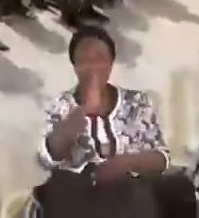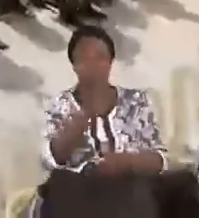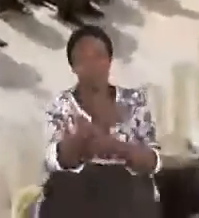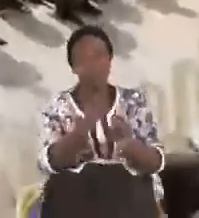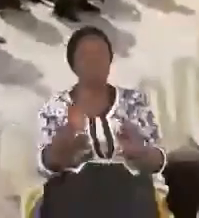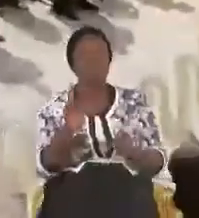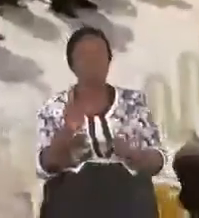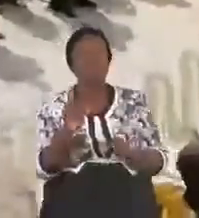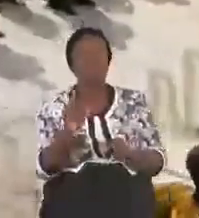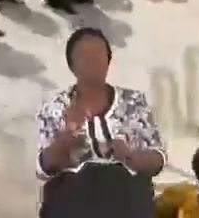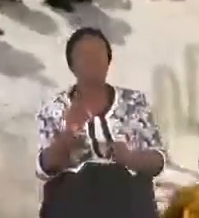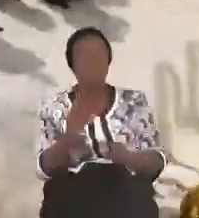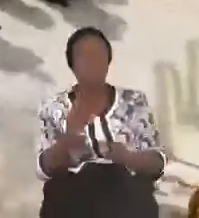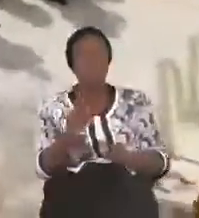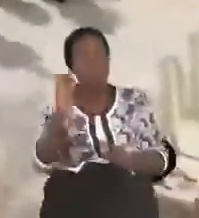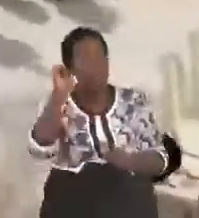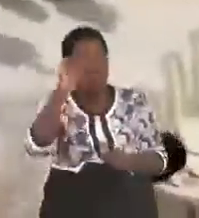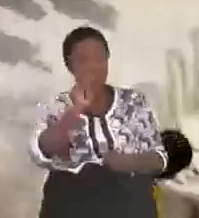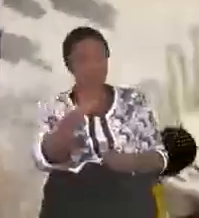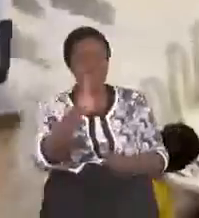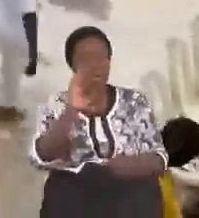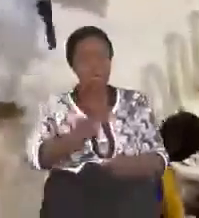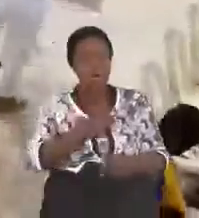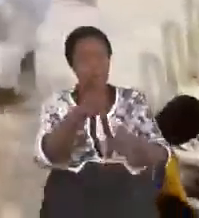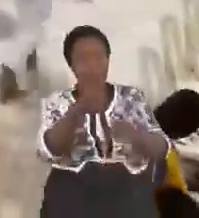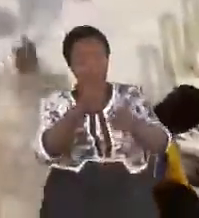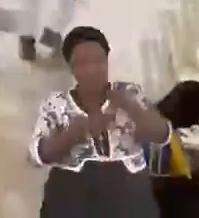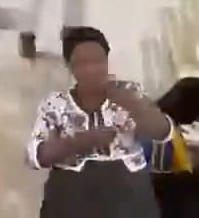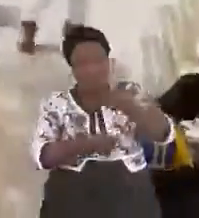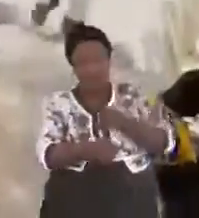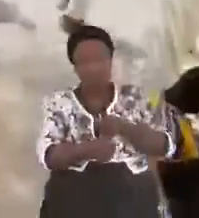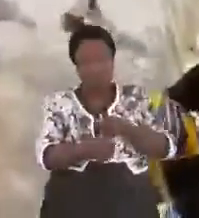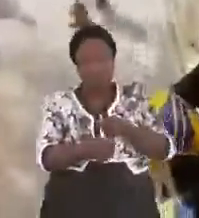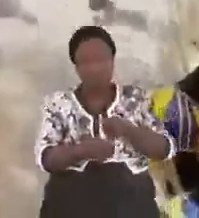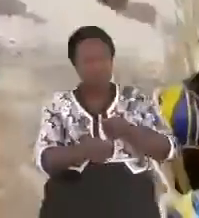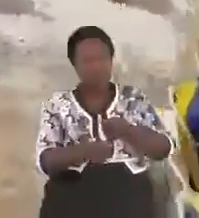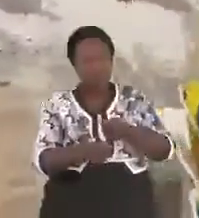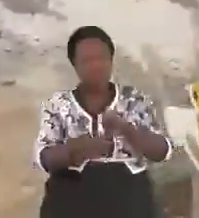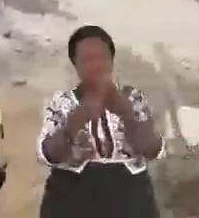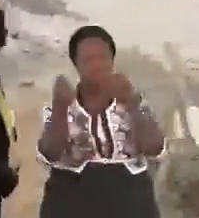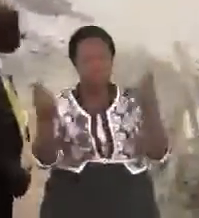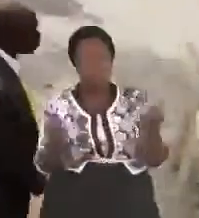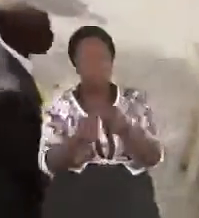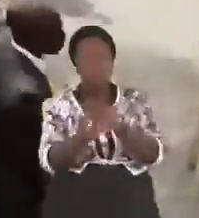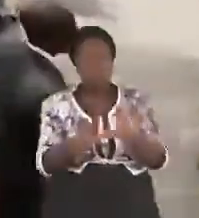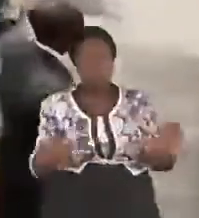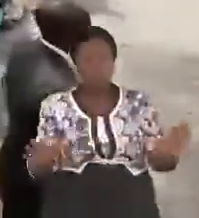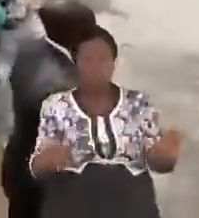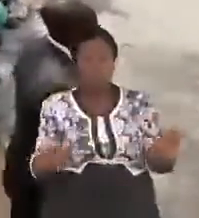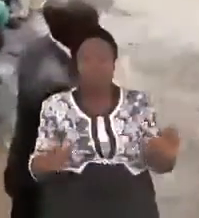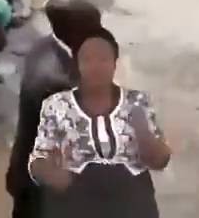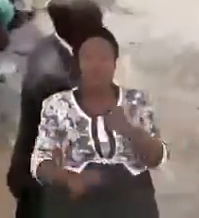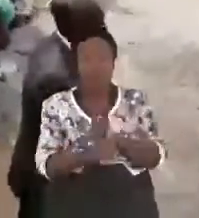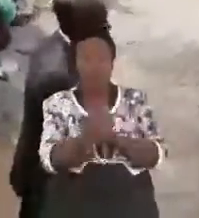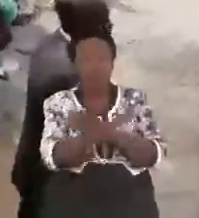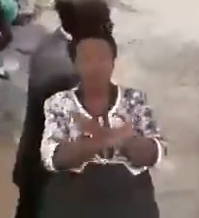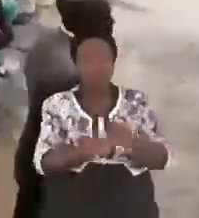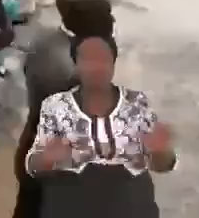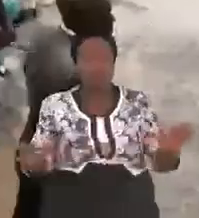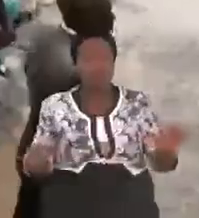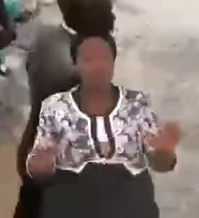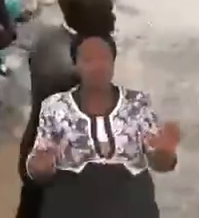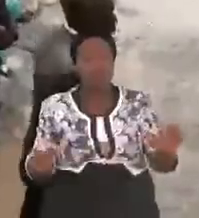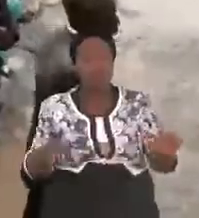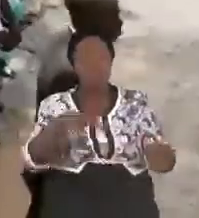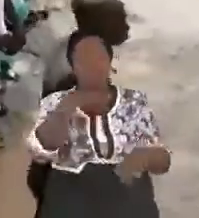it's a substitute sinless blameless spotless